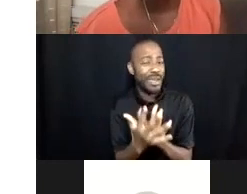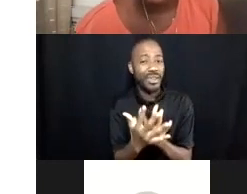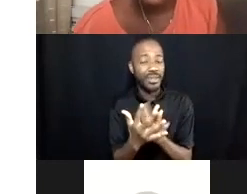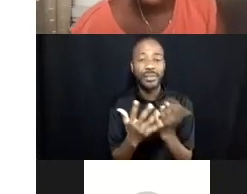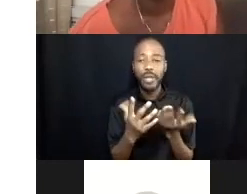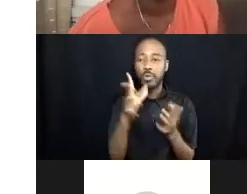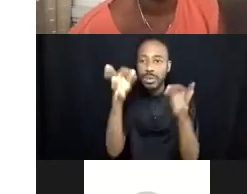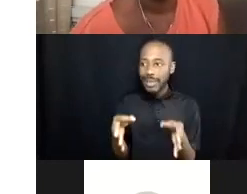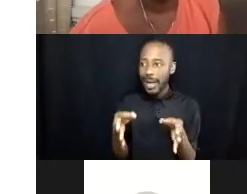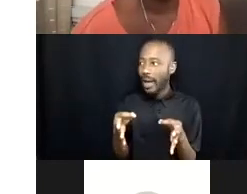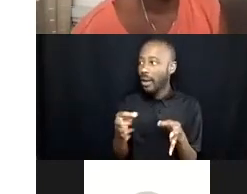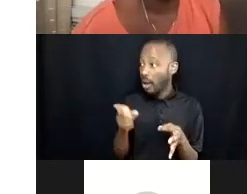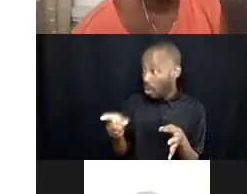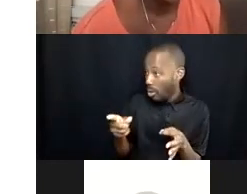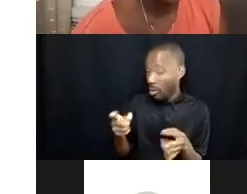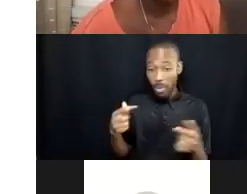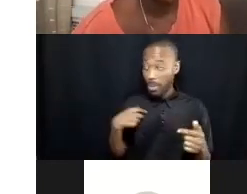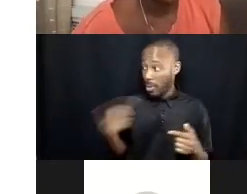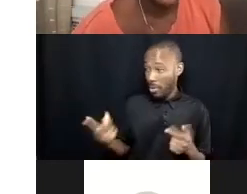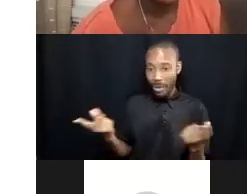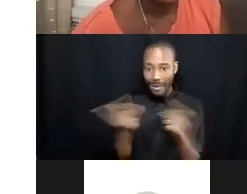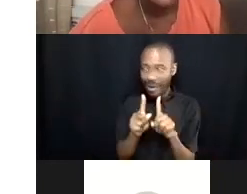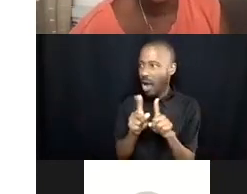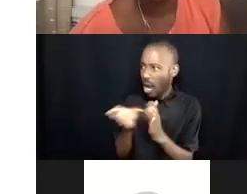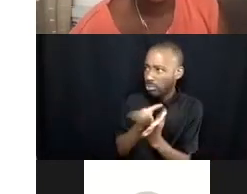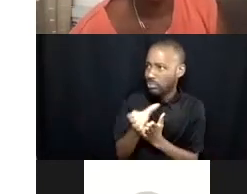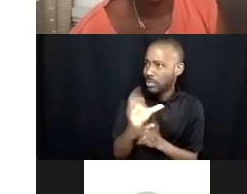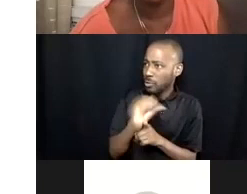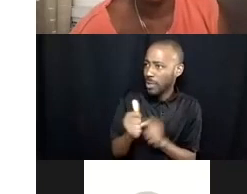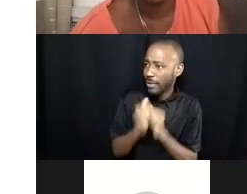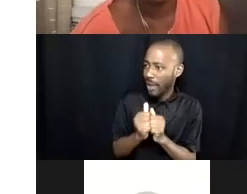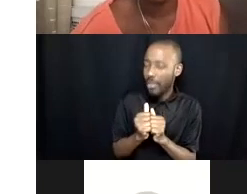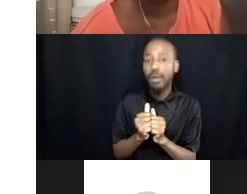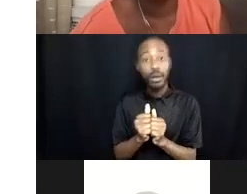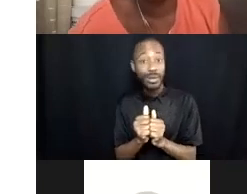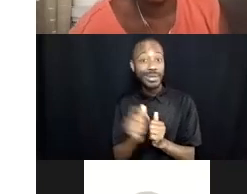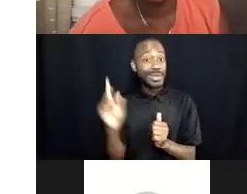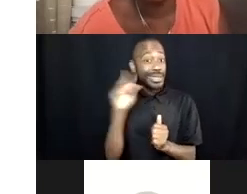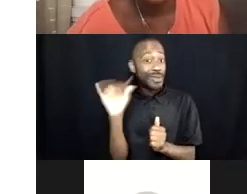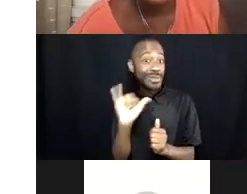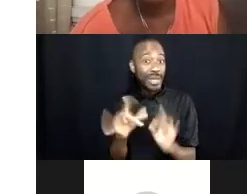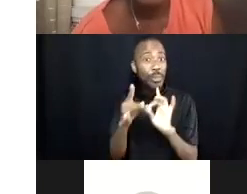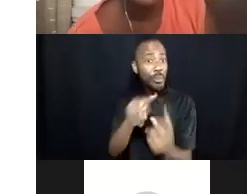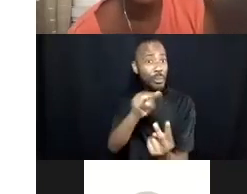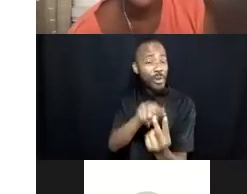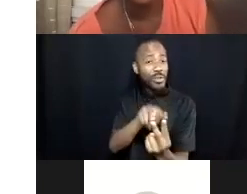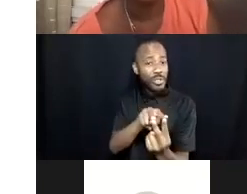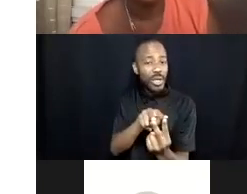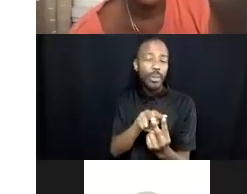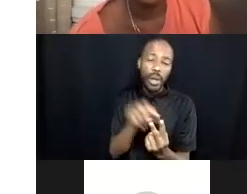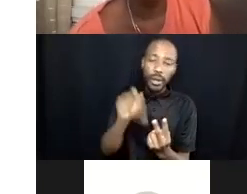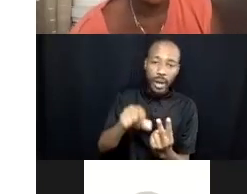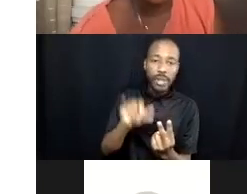like a partnership to me. And like, yeah, I understand that the language of intimate partner